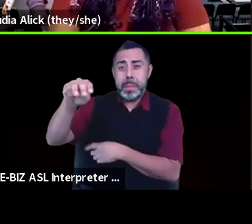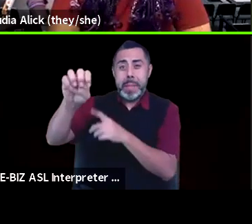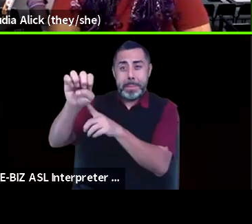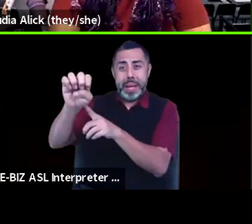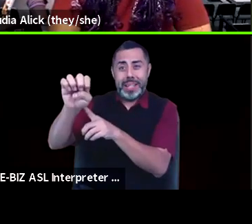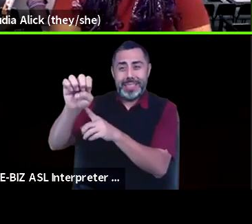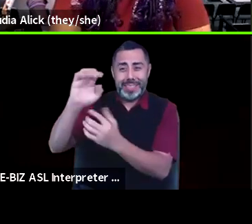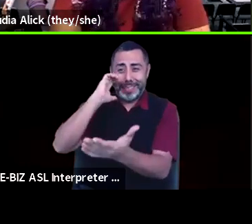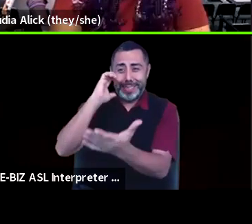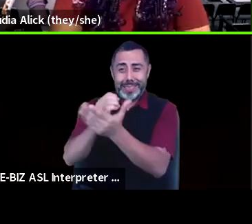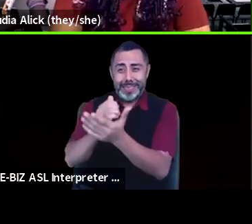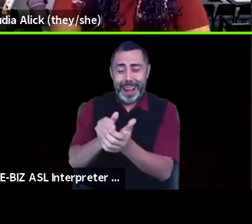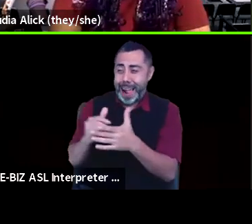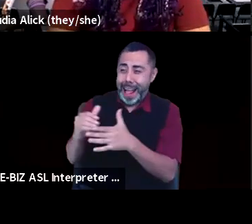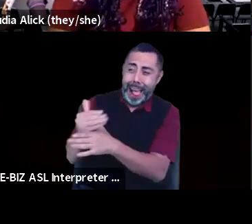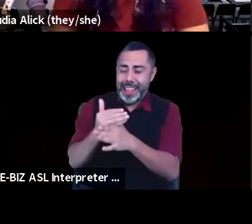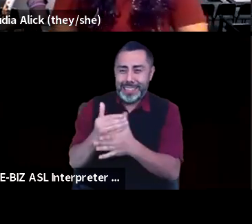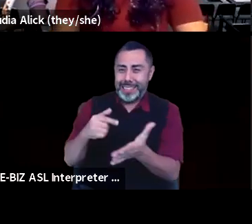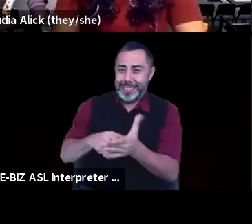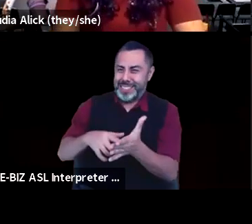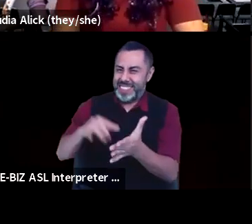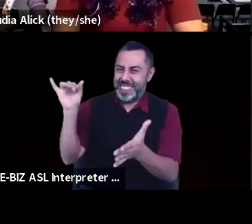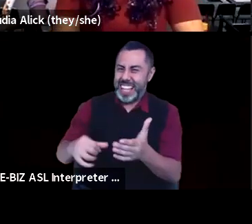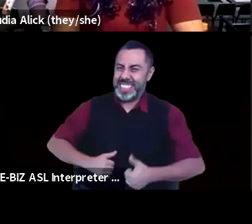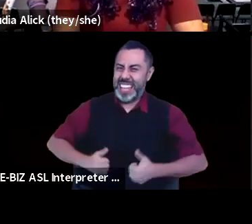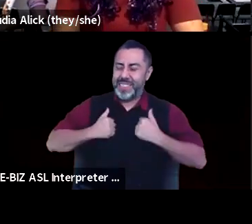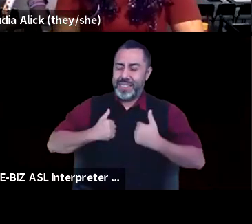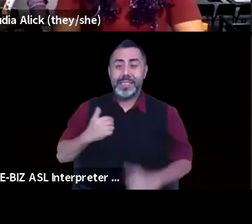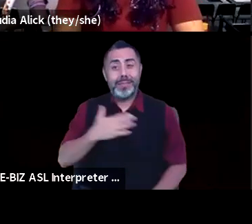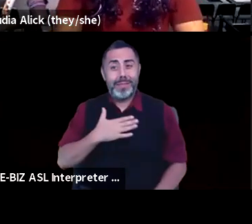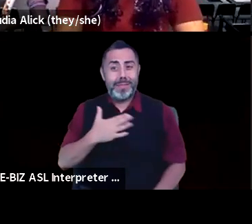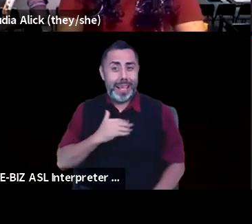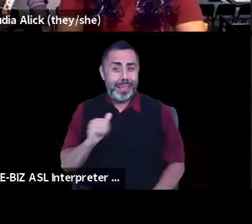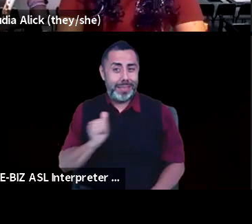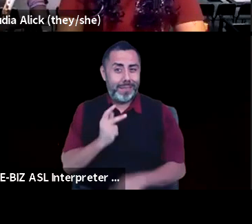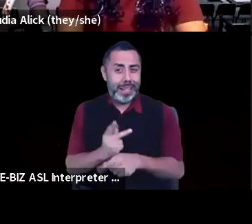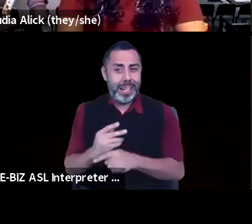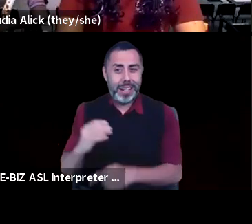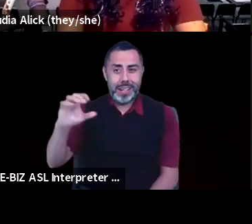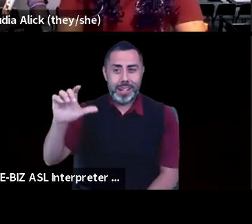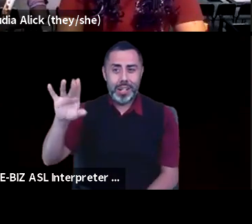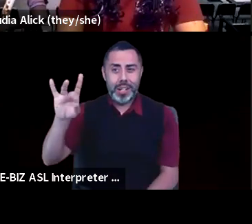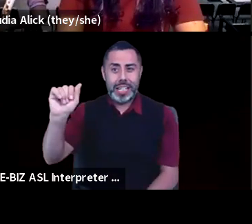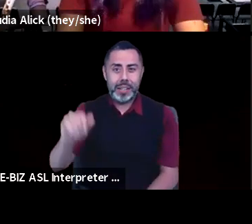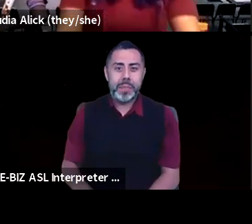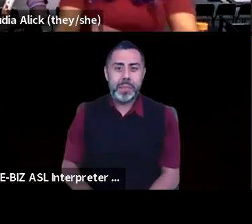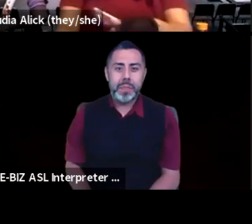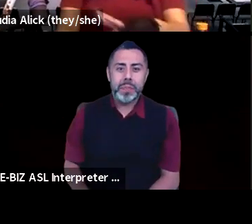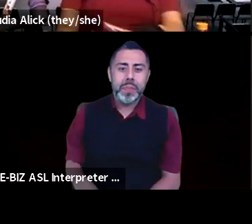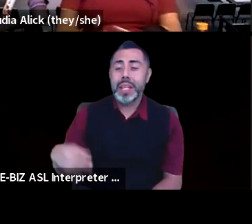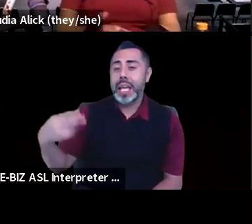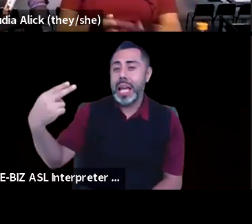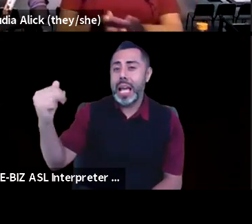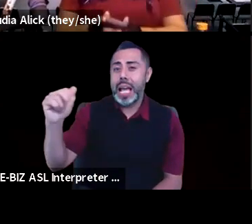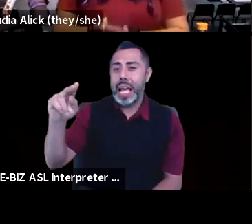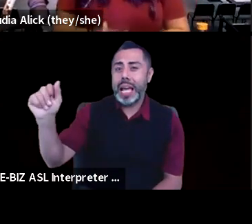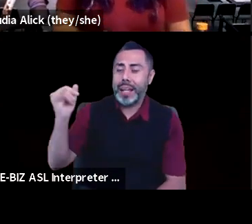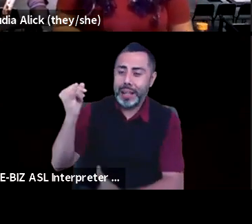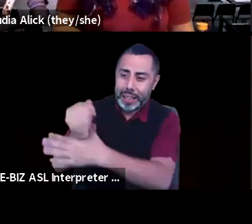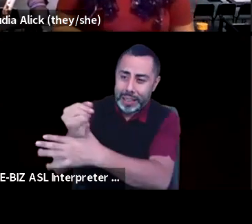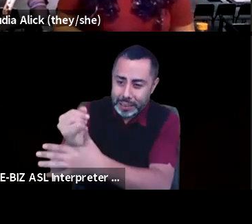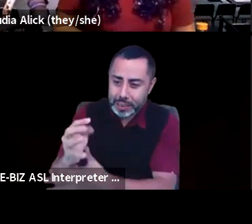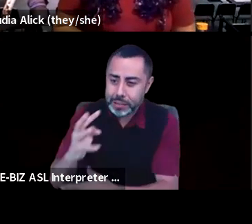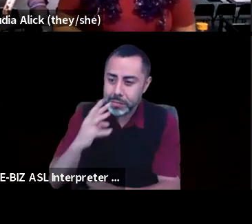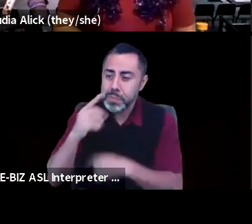That's self-care for Claudia. I want to interject here and say the text message thing. So I was listening to an interview with George Saunders